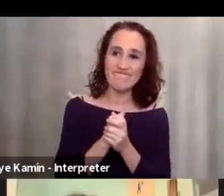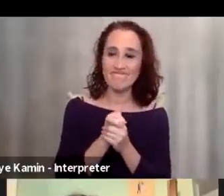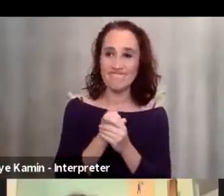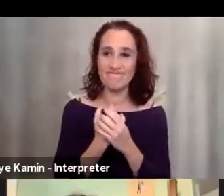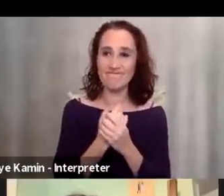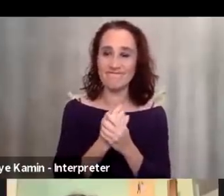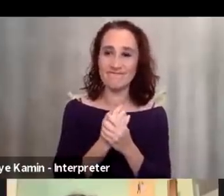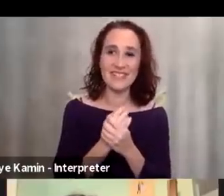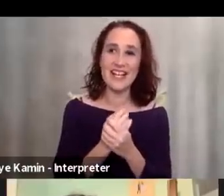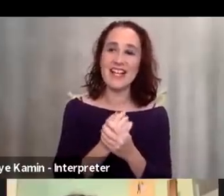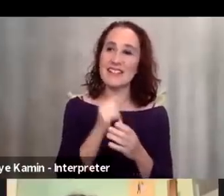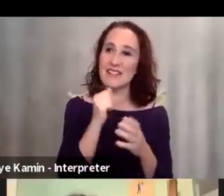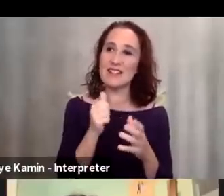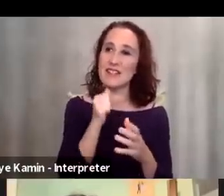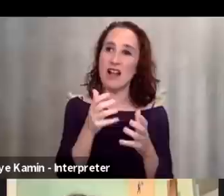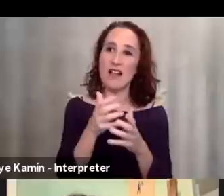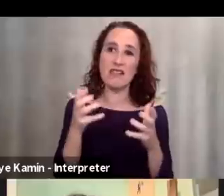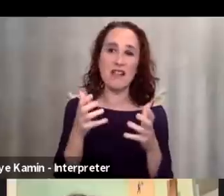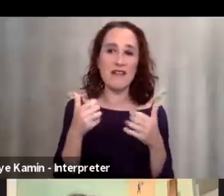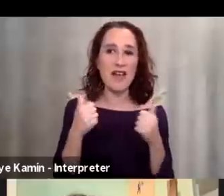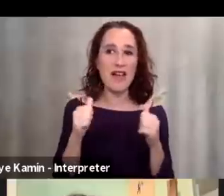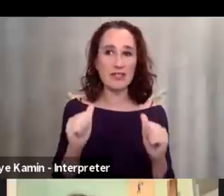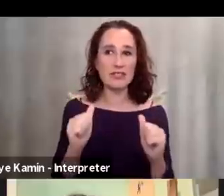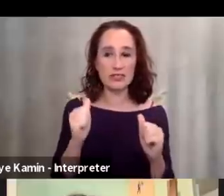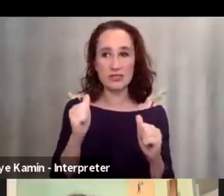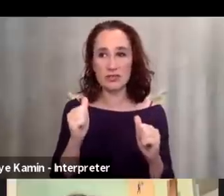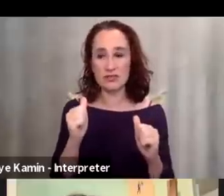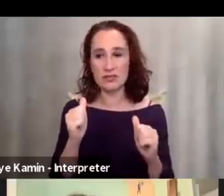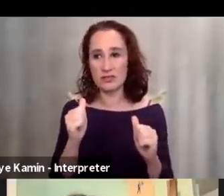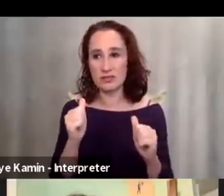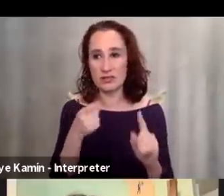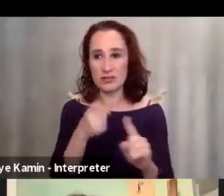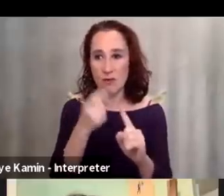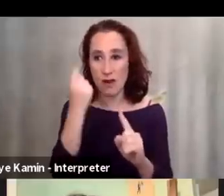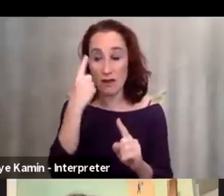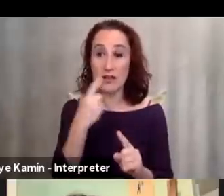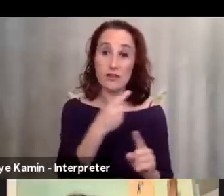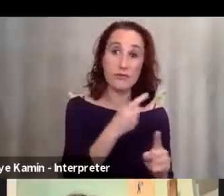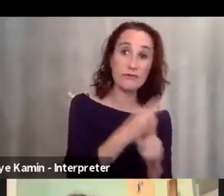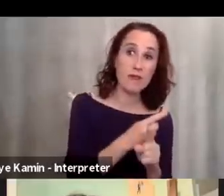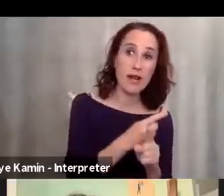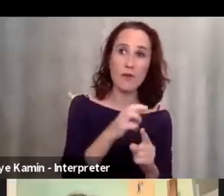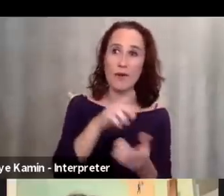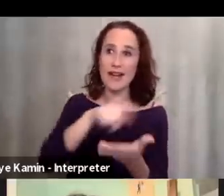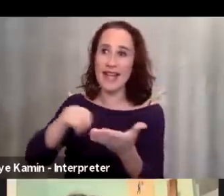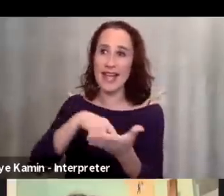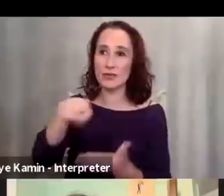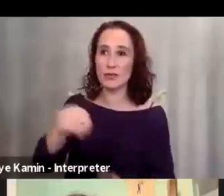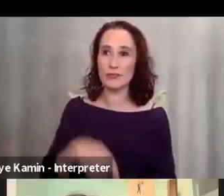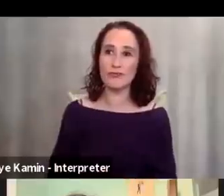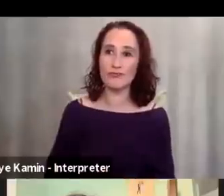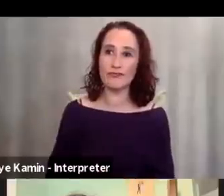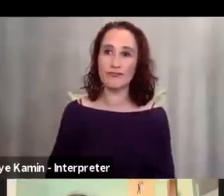efforts to understand. You know, it's like you're either right or we cancel you.